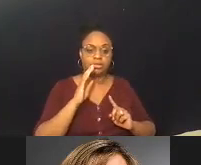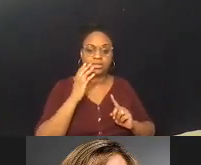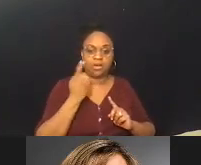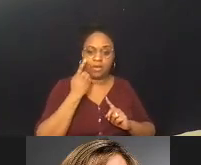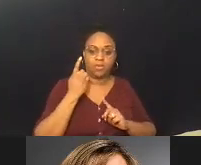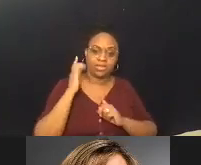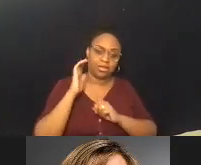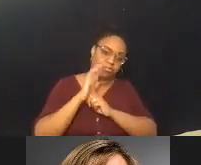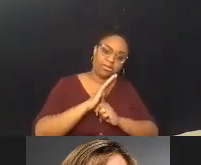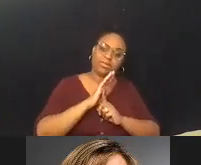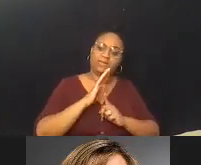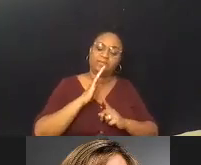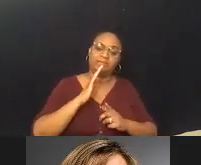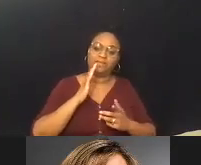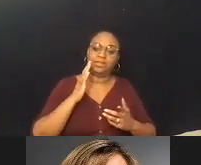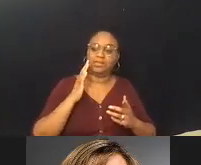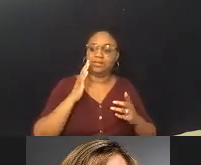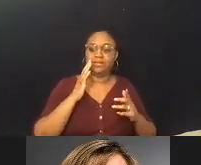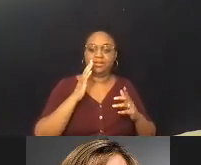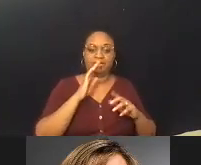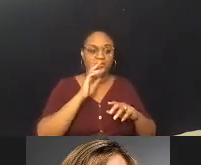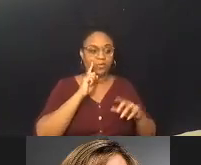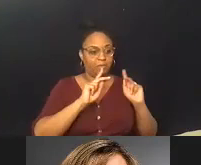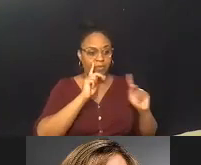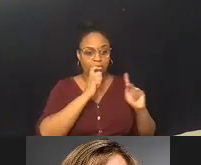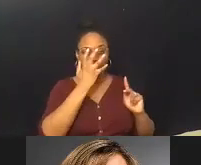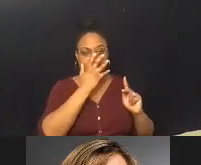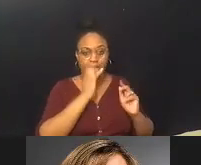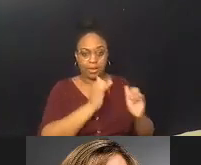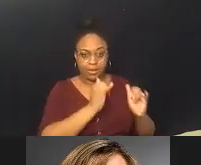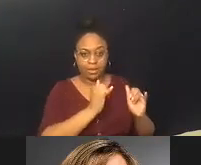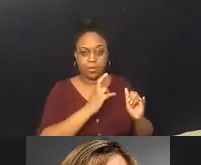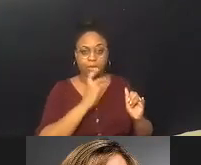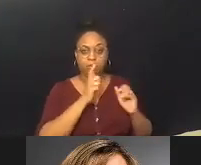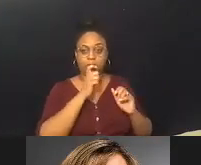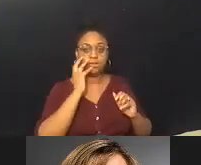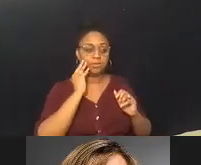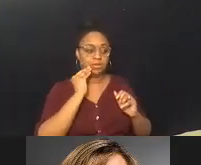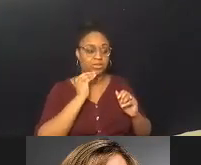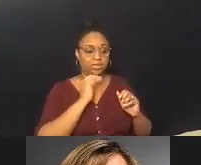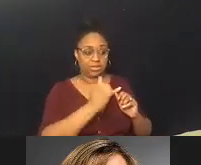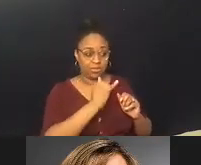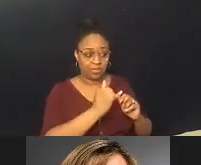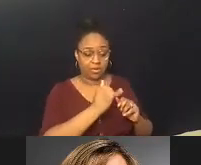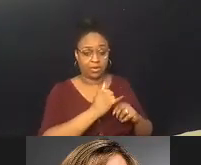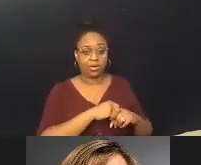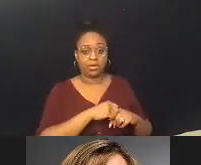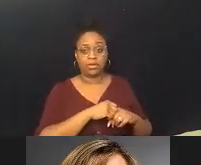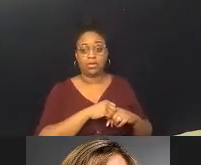of other people who look like me, who experiences are similar to mine, even those who are not, who are otherized in different